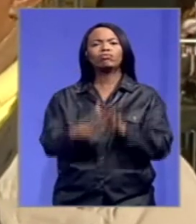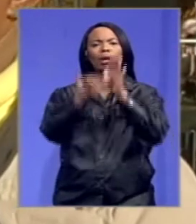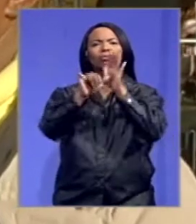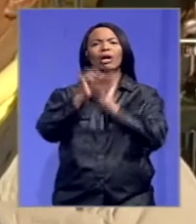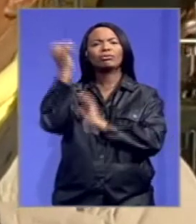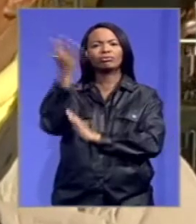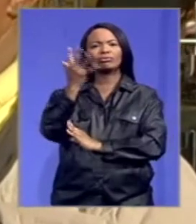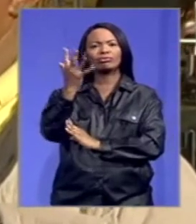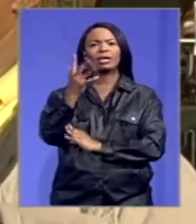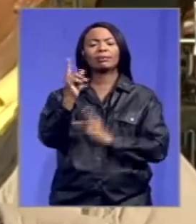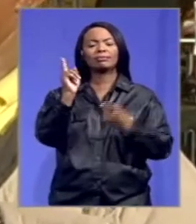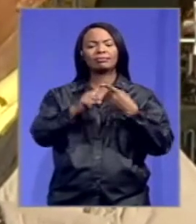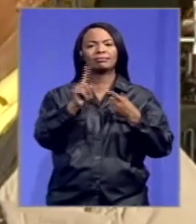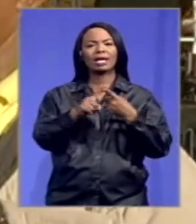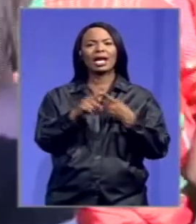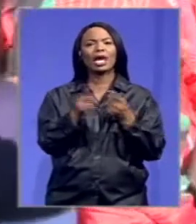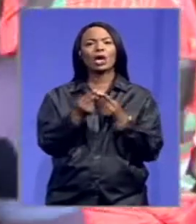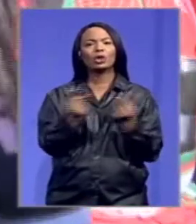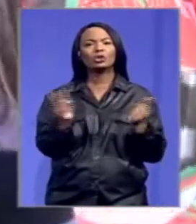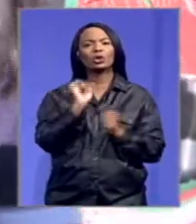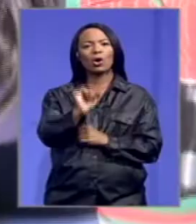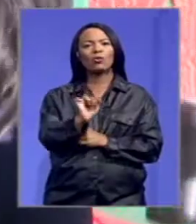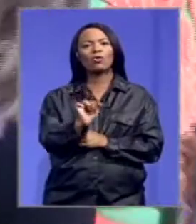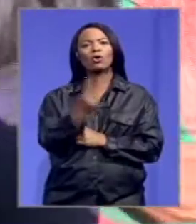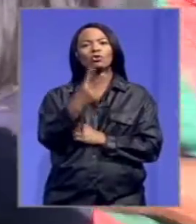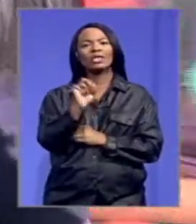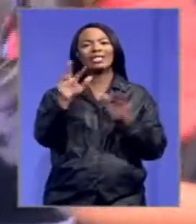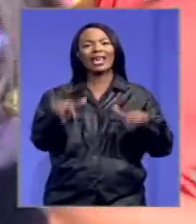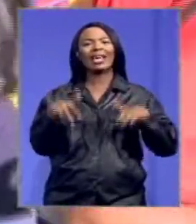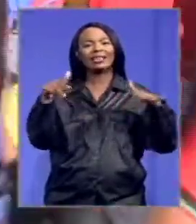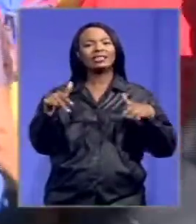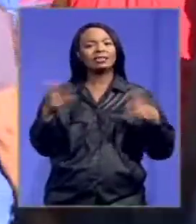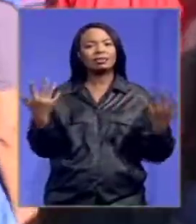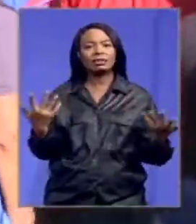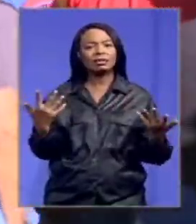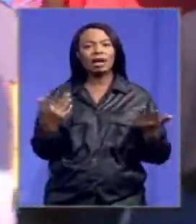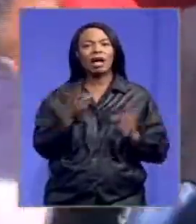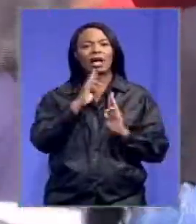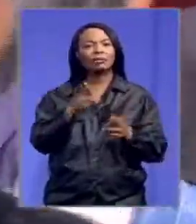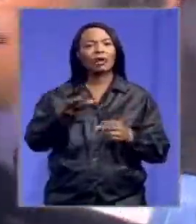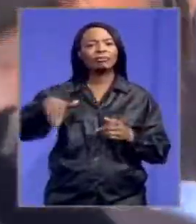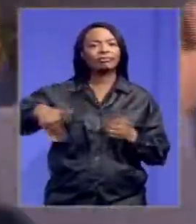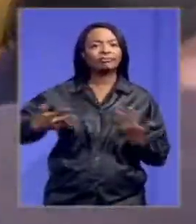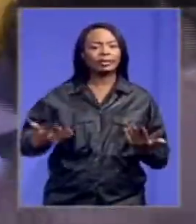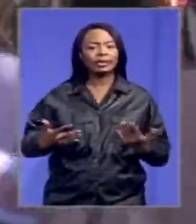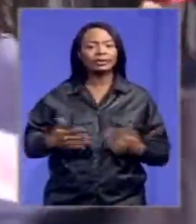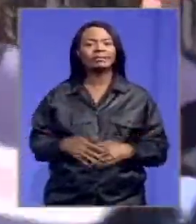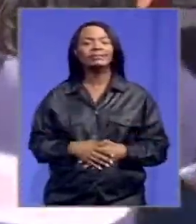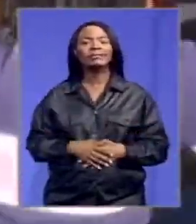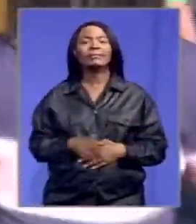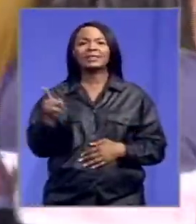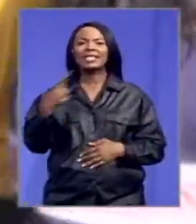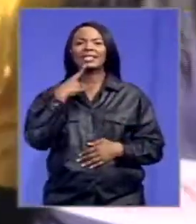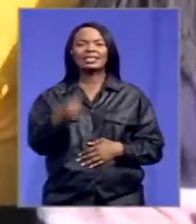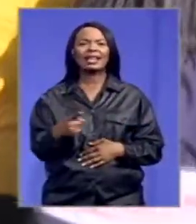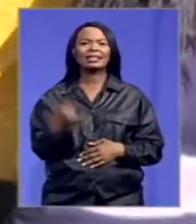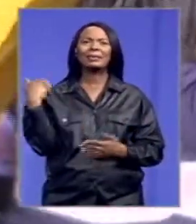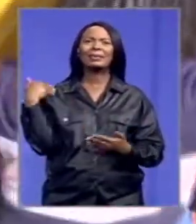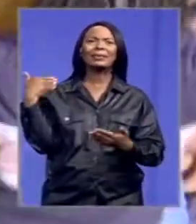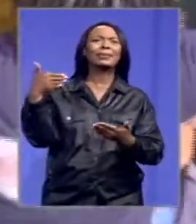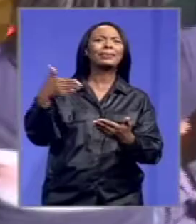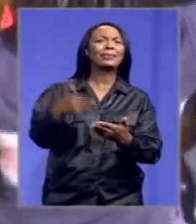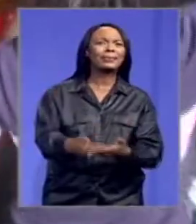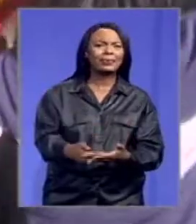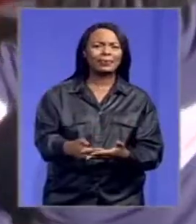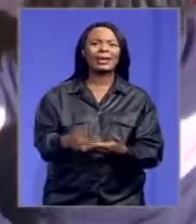resolution 1 of 2018. Ba bamba basebetsi ba mafapha mmuso ba tletleba ka hore ha esa le ba sa nyollelwe meputso